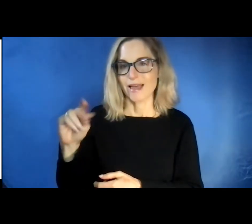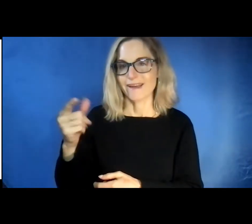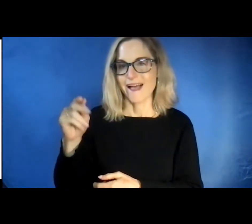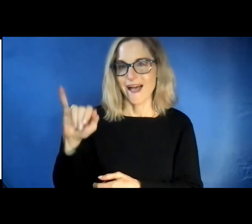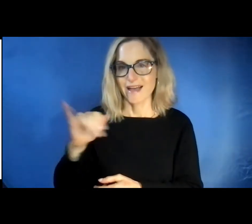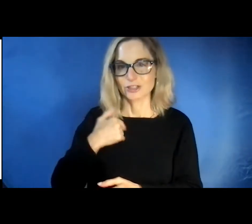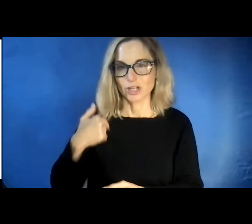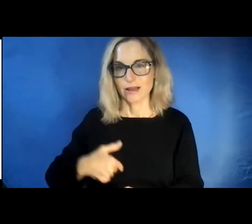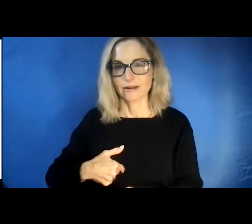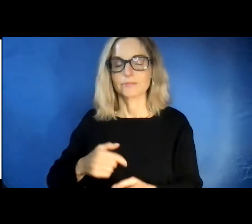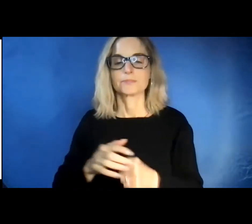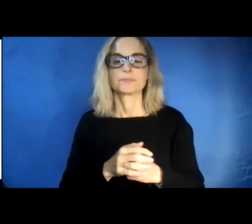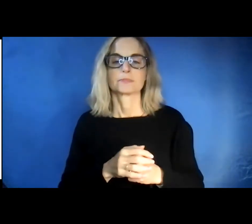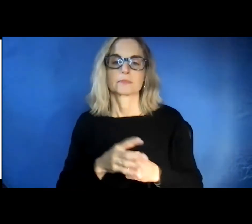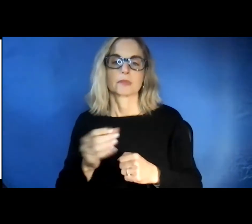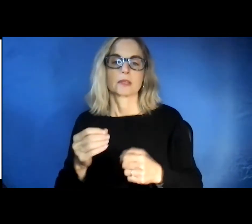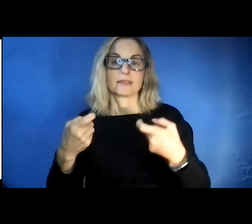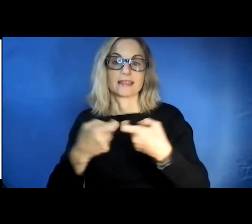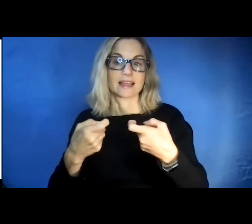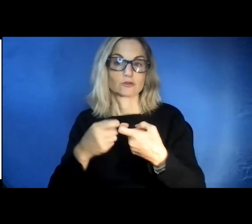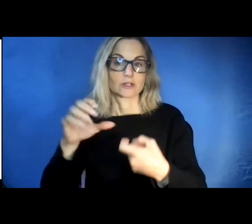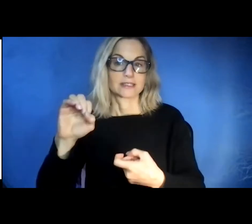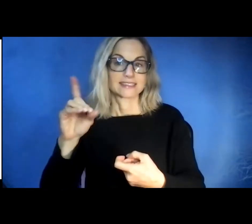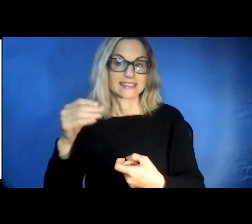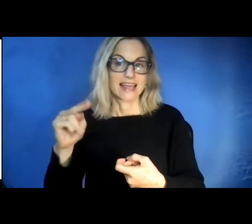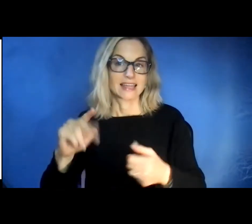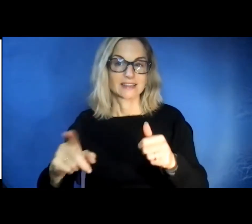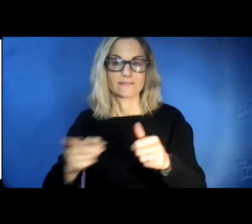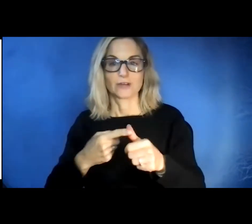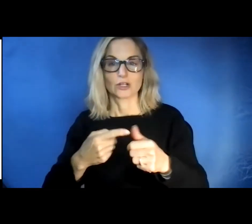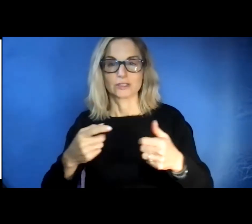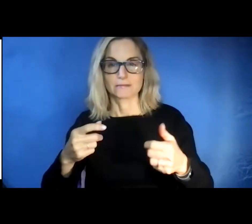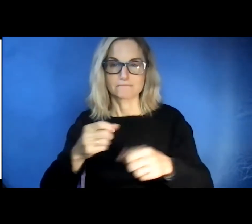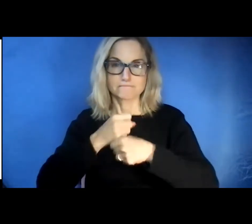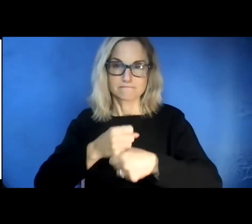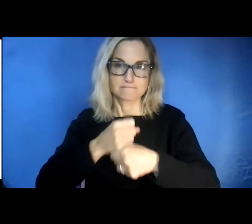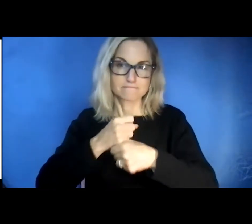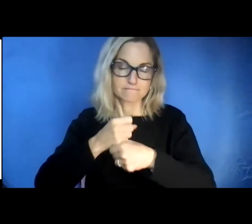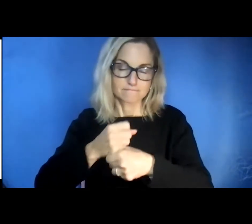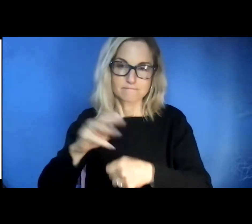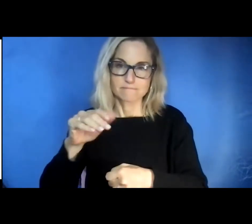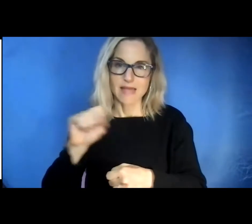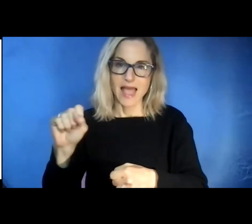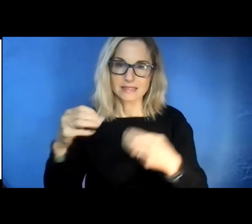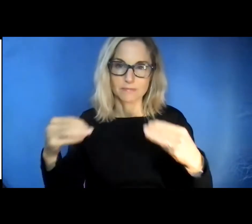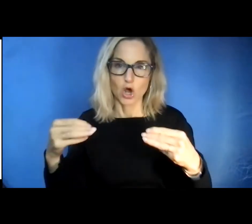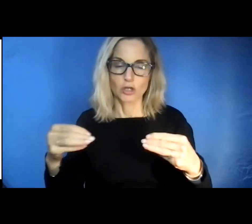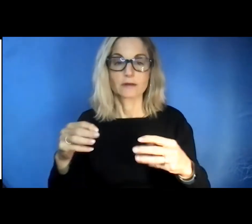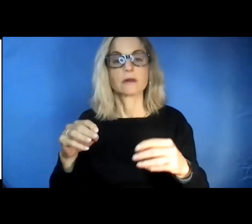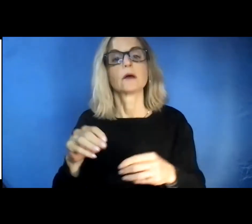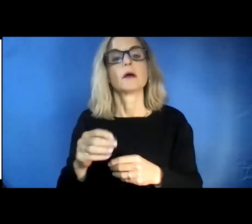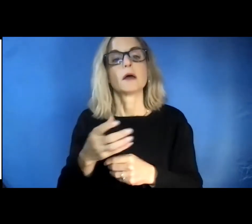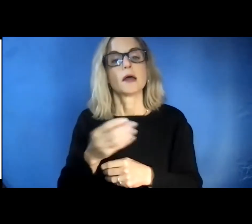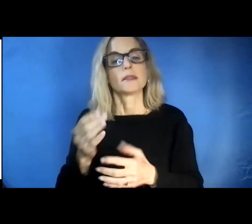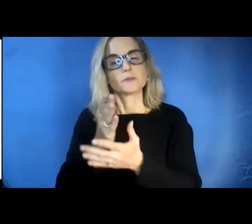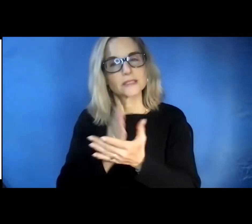electric sedan, is the company's first mass market vehicle. Yet production here at the Gigafactory has encountered delays and some quality issues,